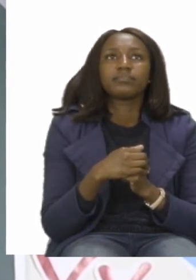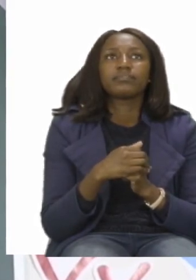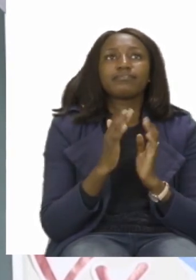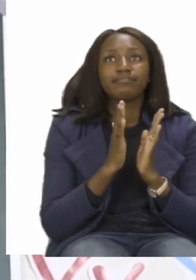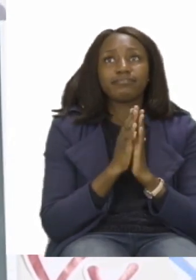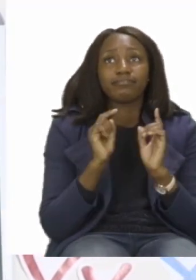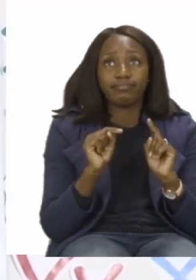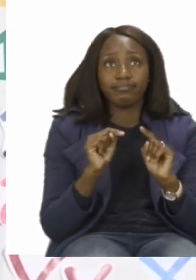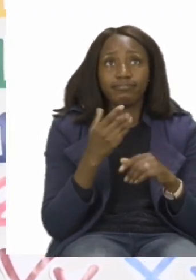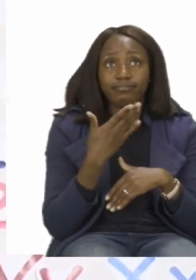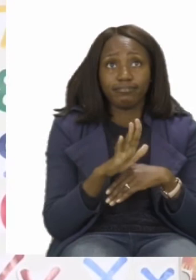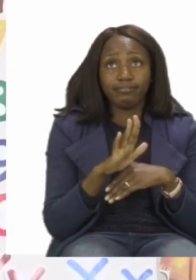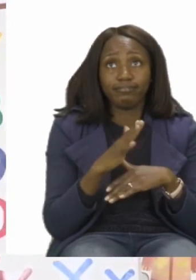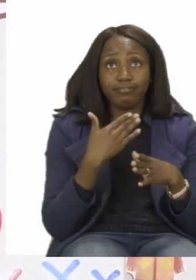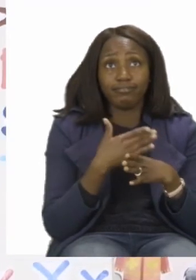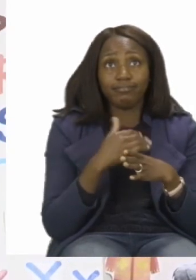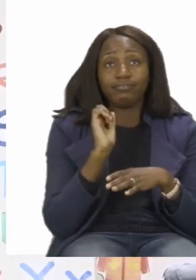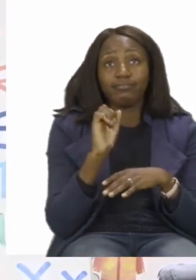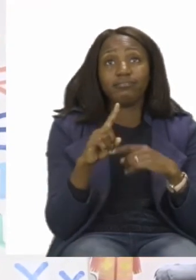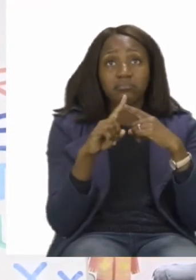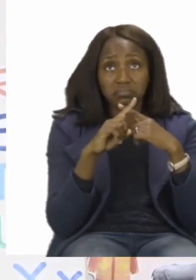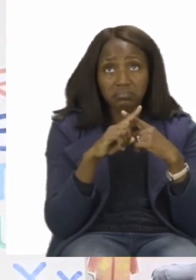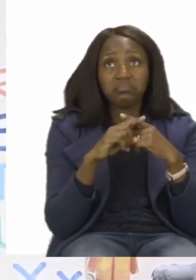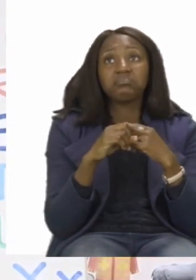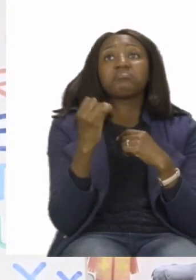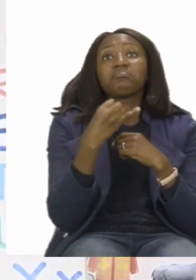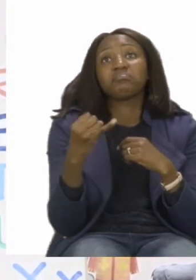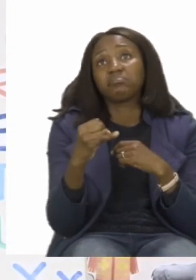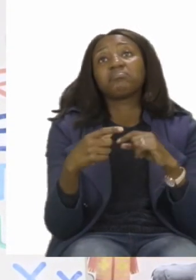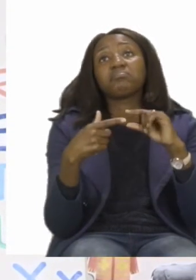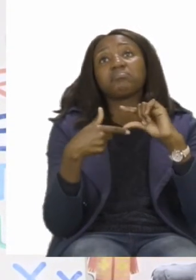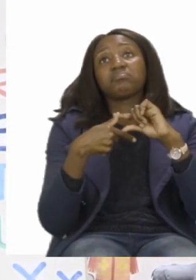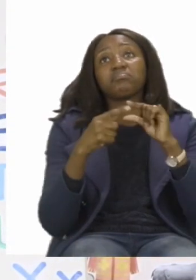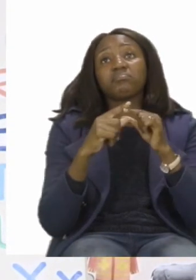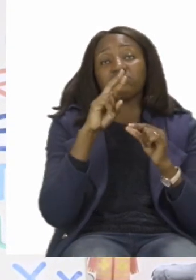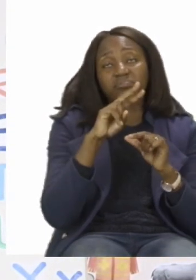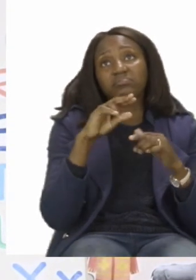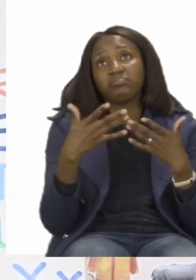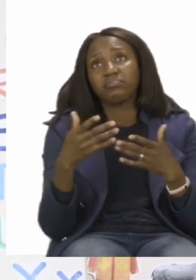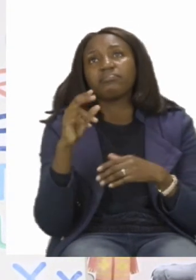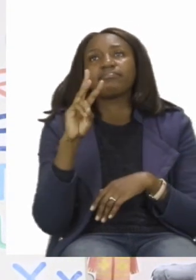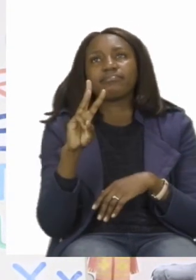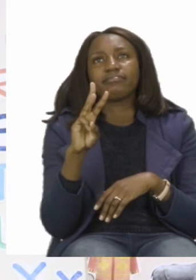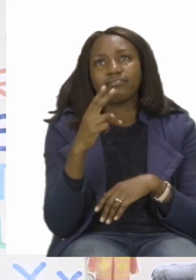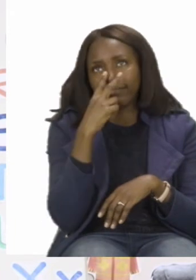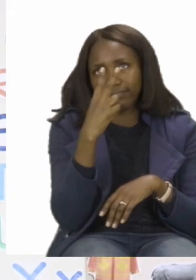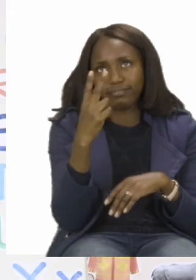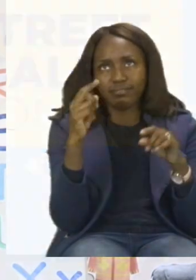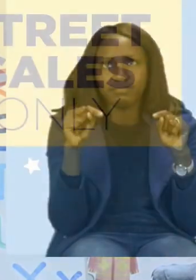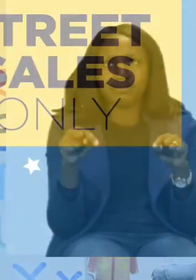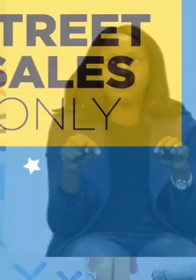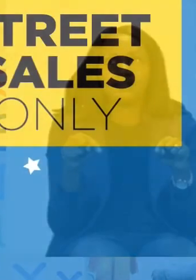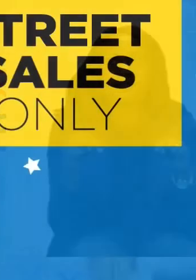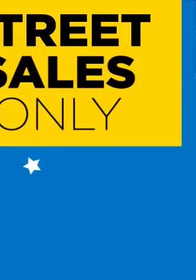your times tables and drawing the rest of your shapes, and we will be back after this short